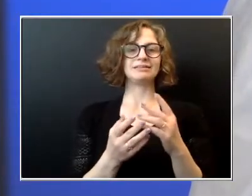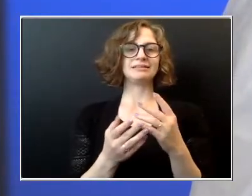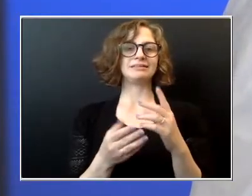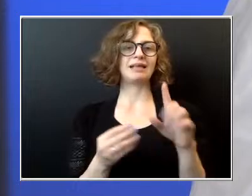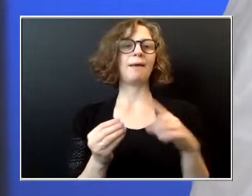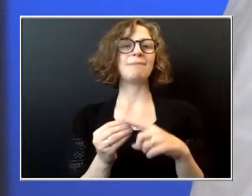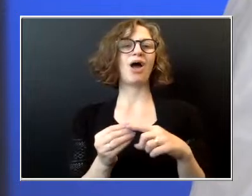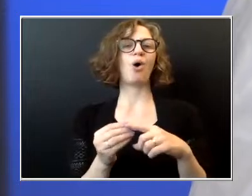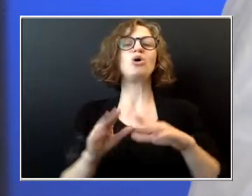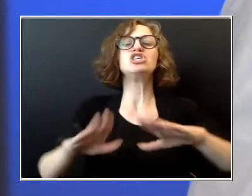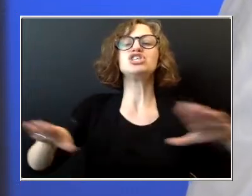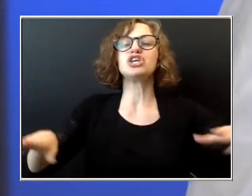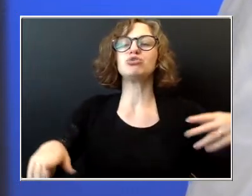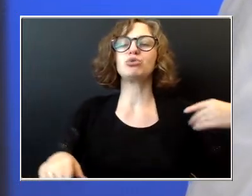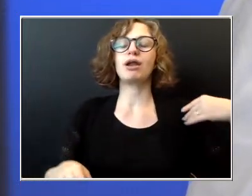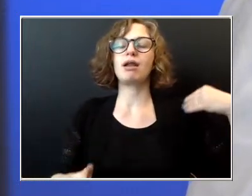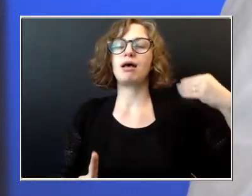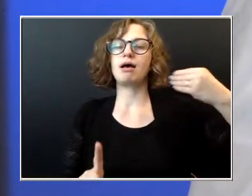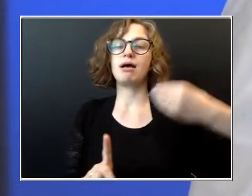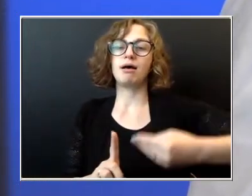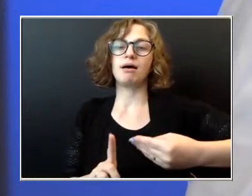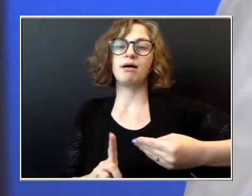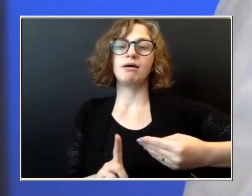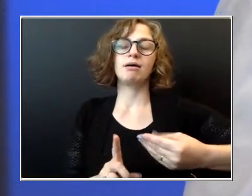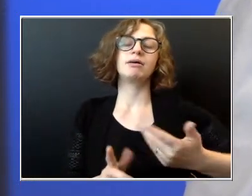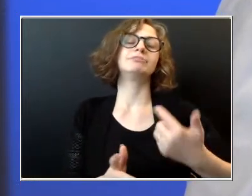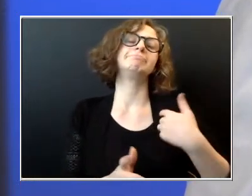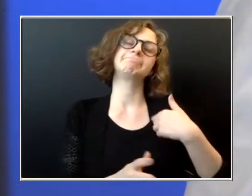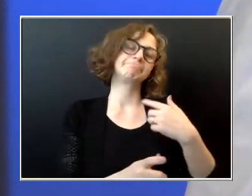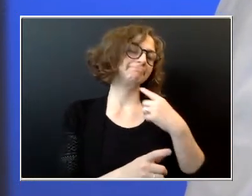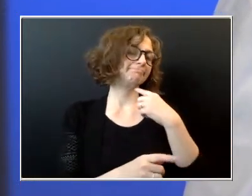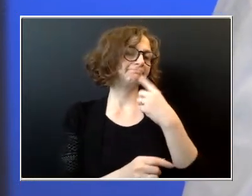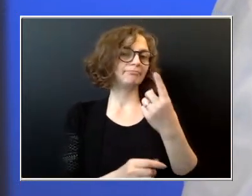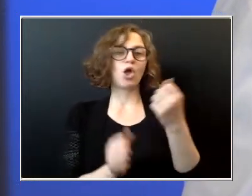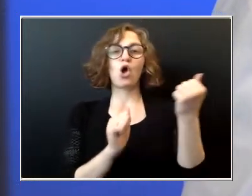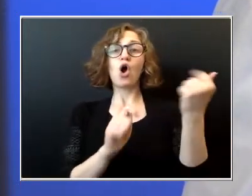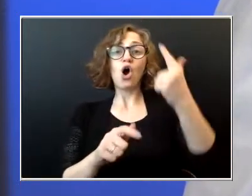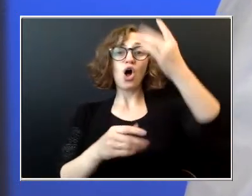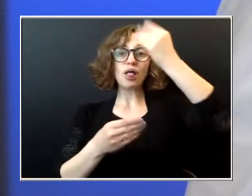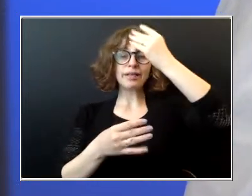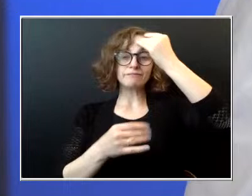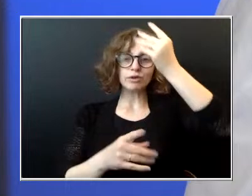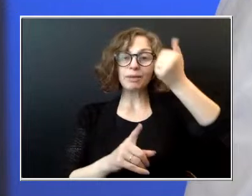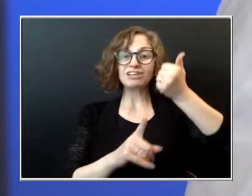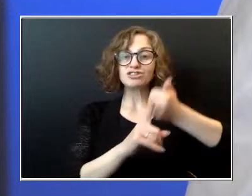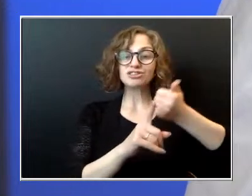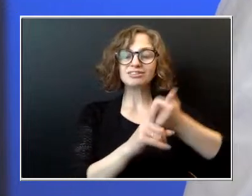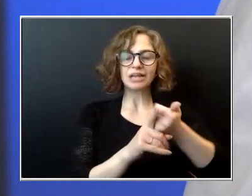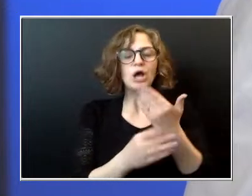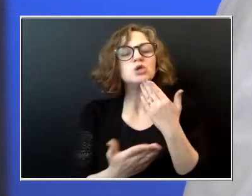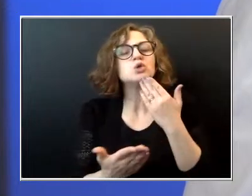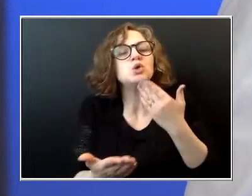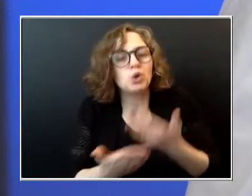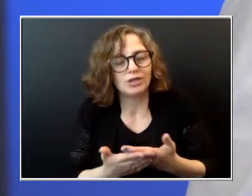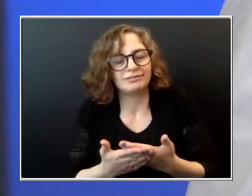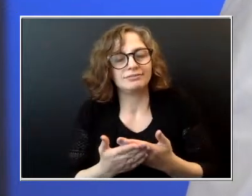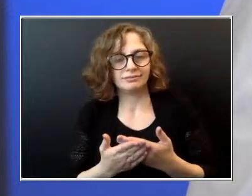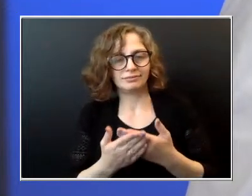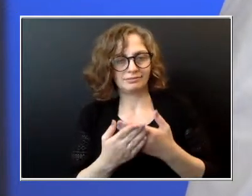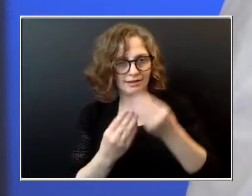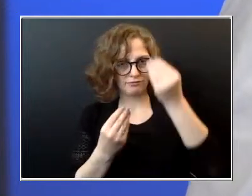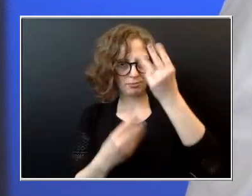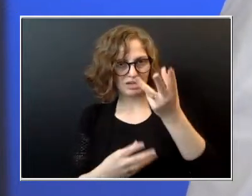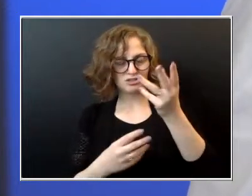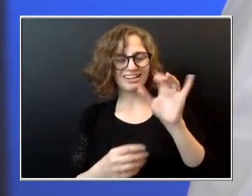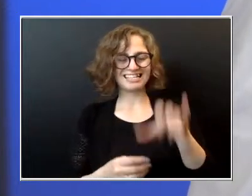is all information is good information, because it tells us how to take care of you and your family better. So